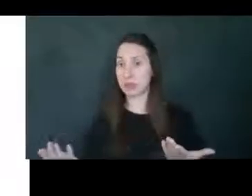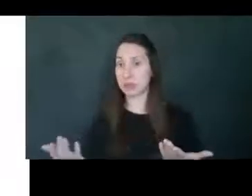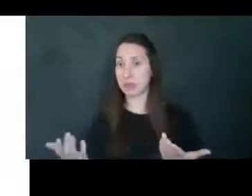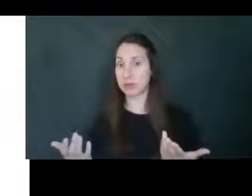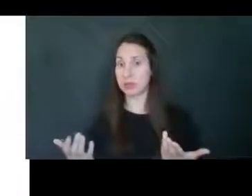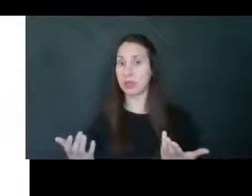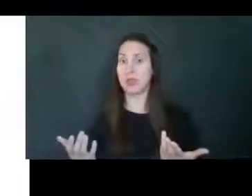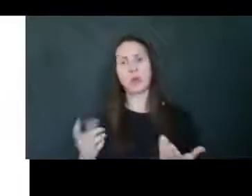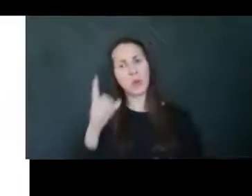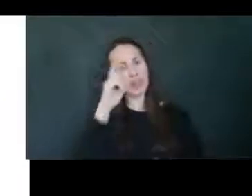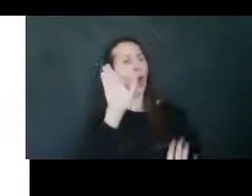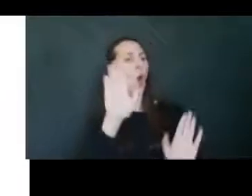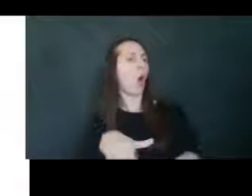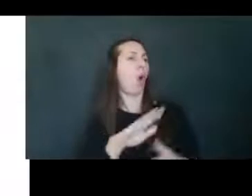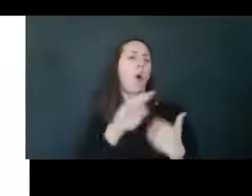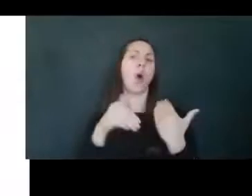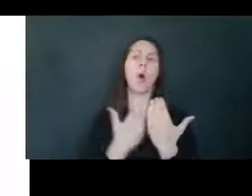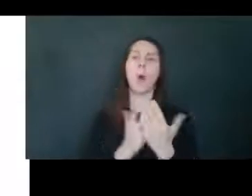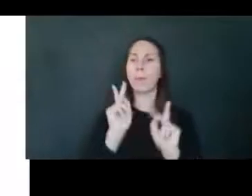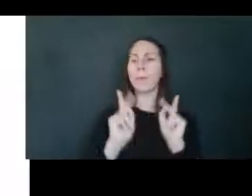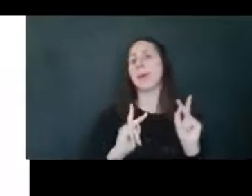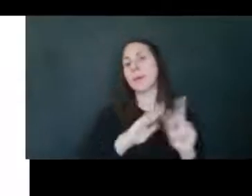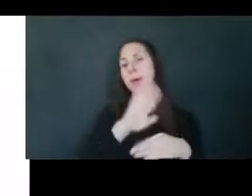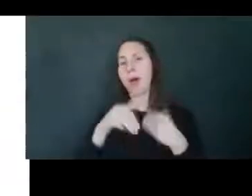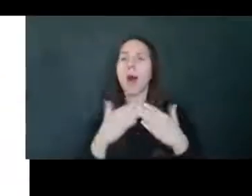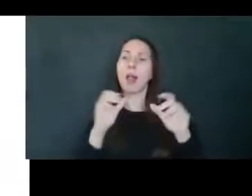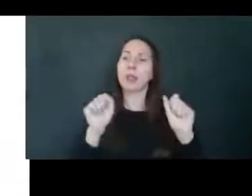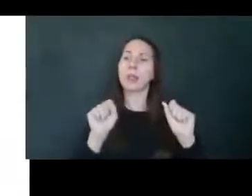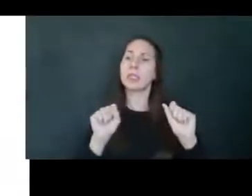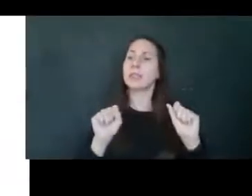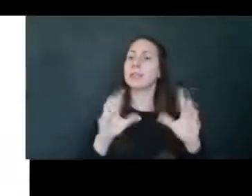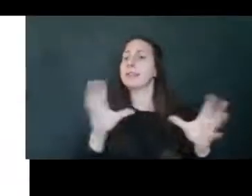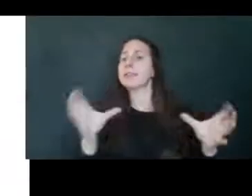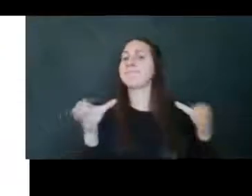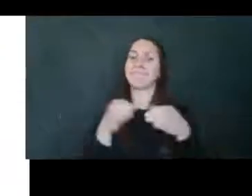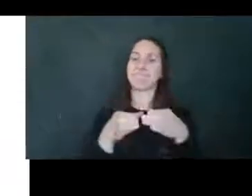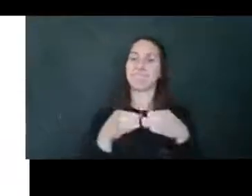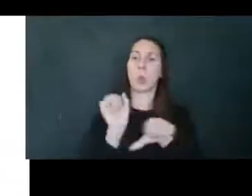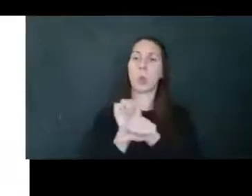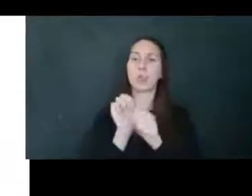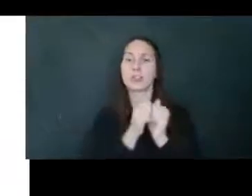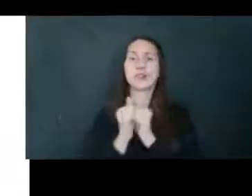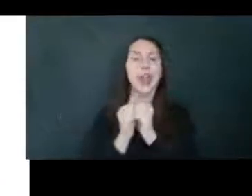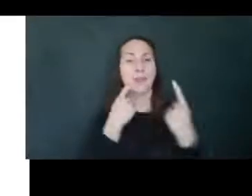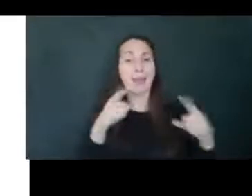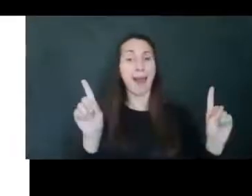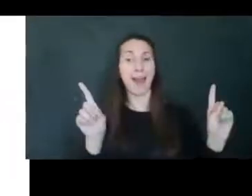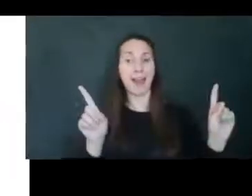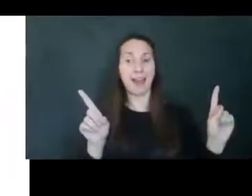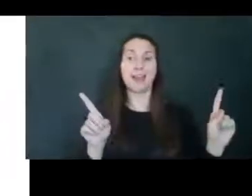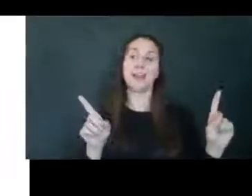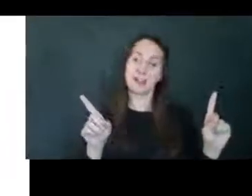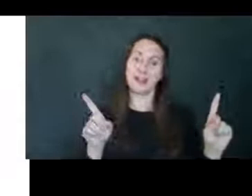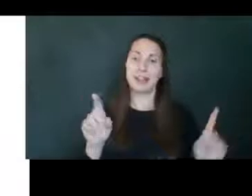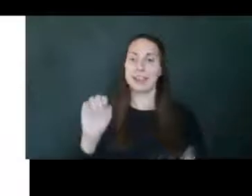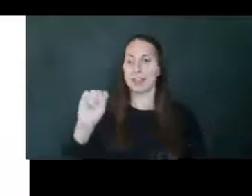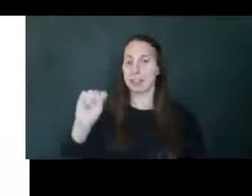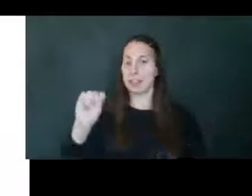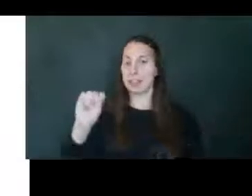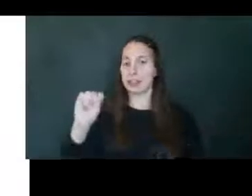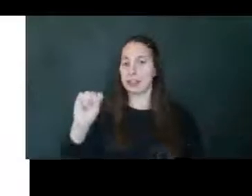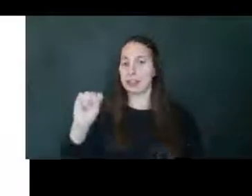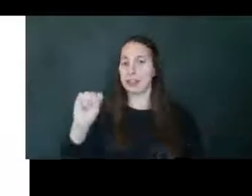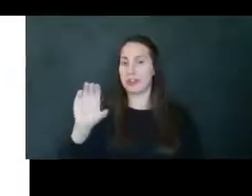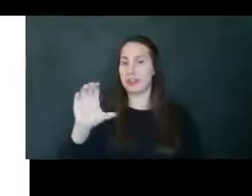of all abilities in the same place and they're all working alongside each other. And Schlen and us